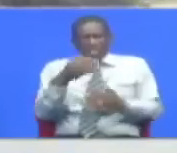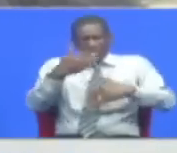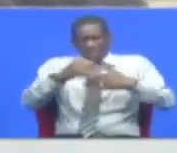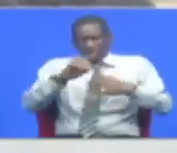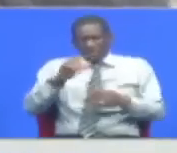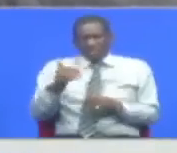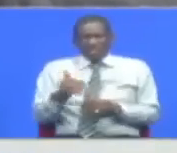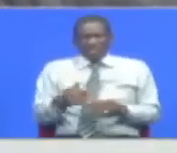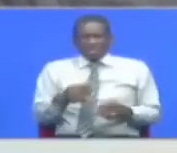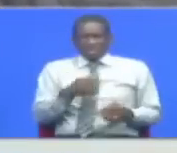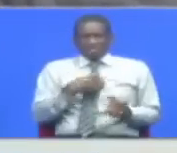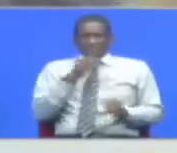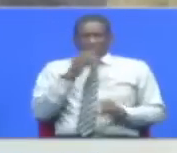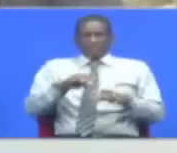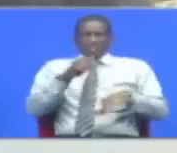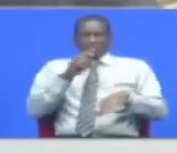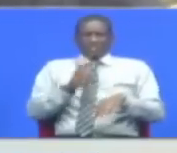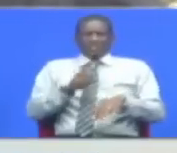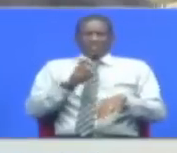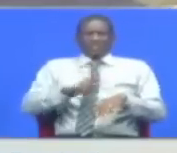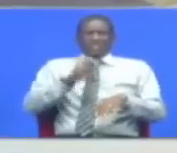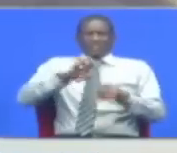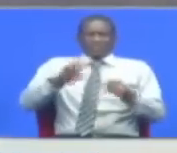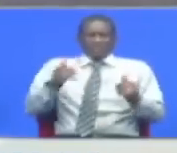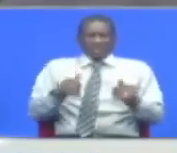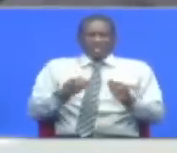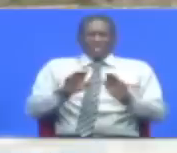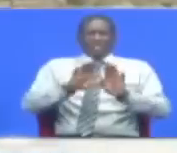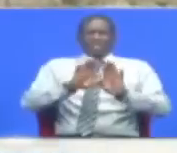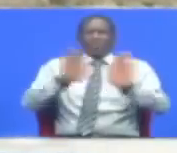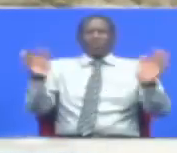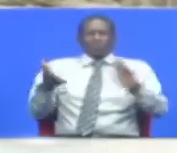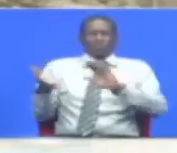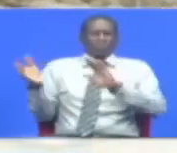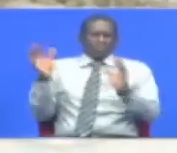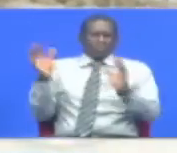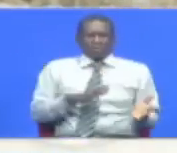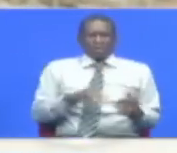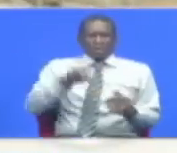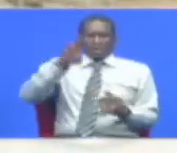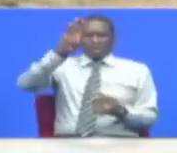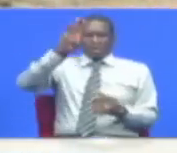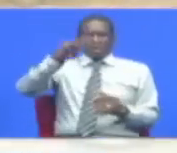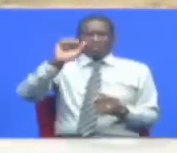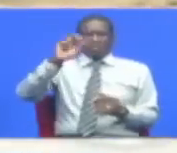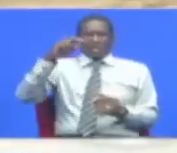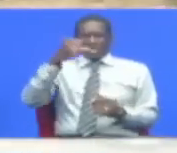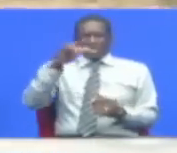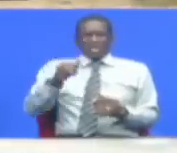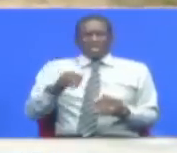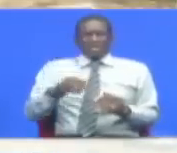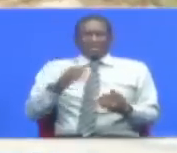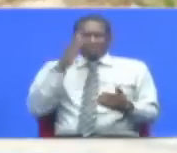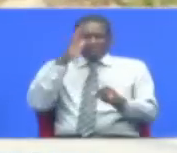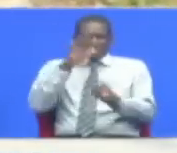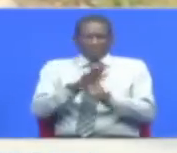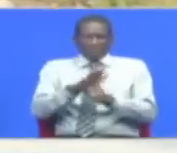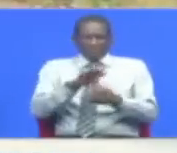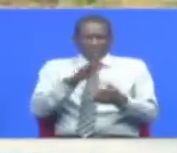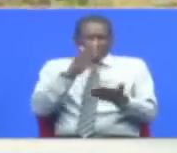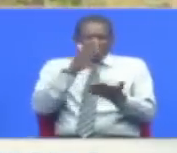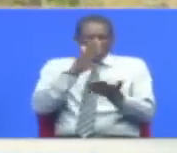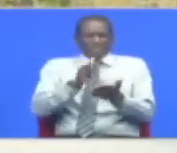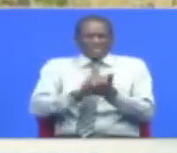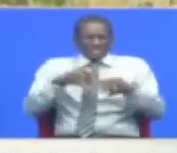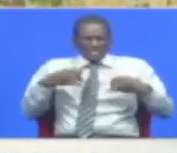Meaning kama ingekuwa effective enough, hii wall yote ingeenda chini. Mwangi believes that the attempted act to bring down his house